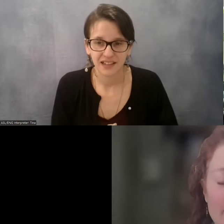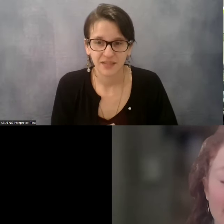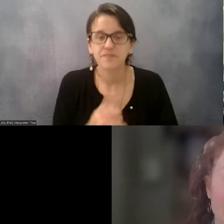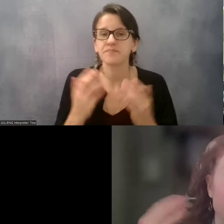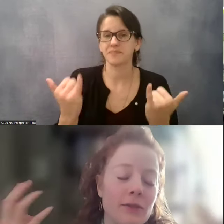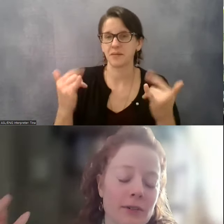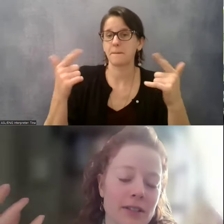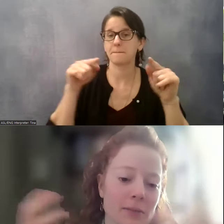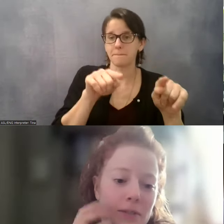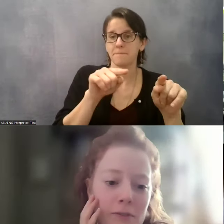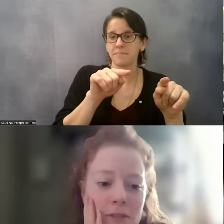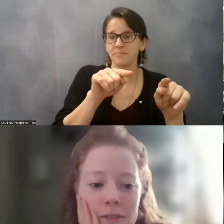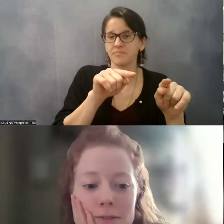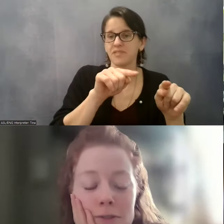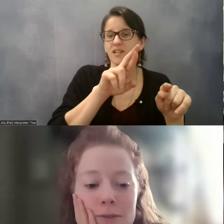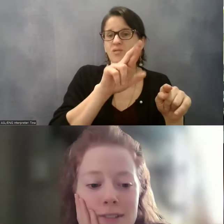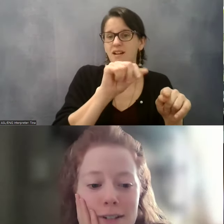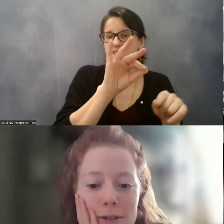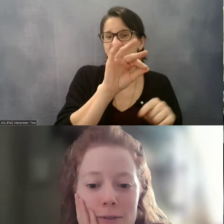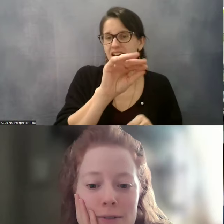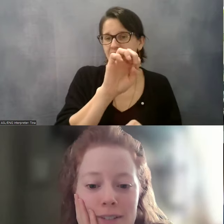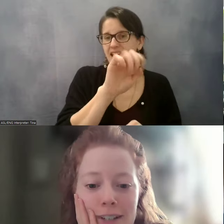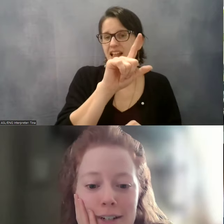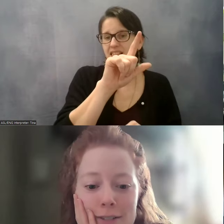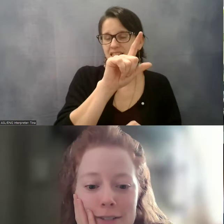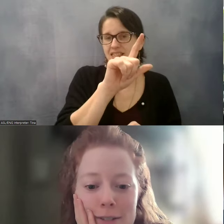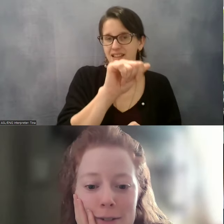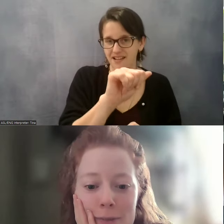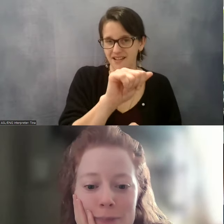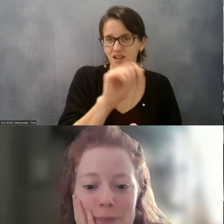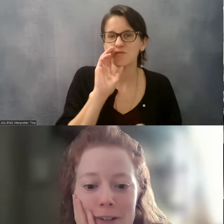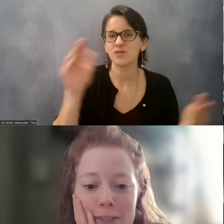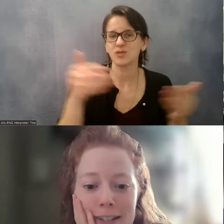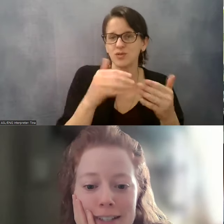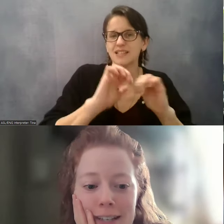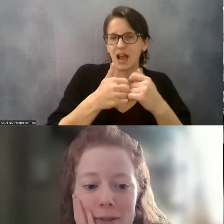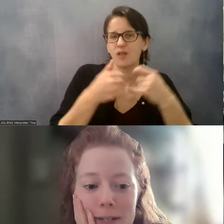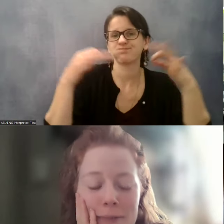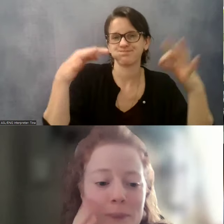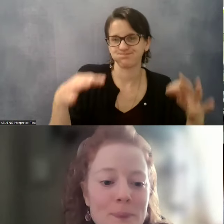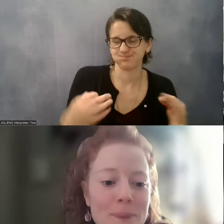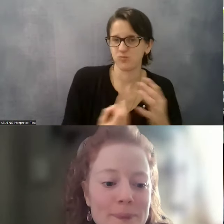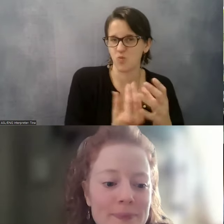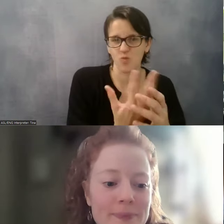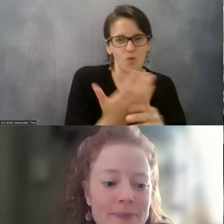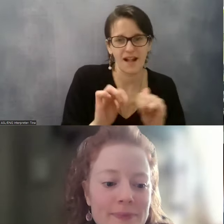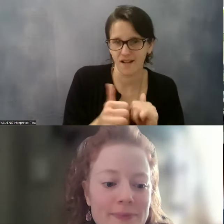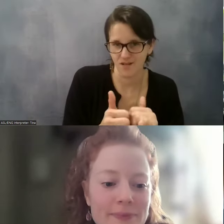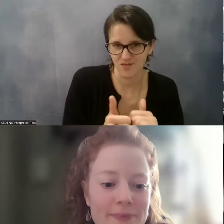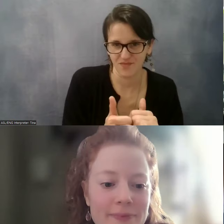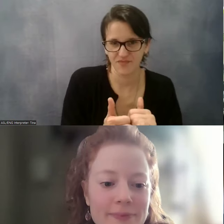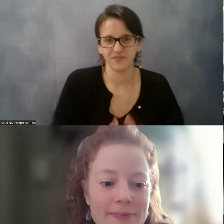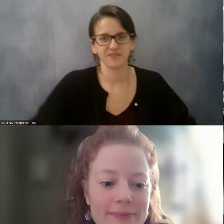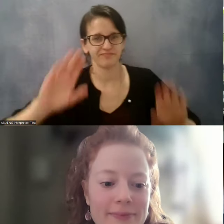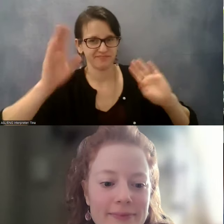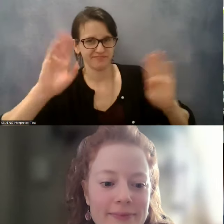talking about how to grow these wonderful foods in our own yards. So, Rafaela, take it away. Hi, everybody.